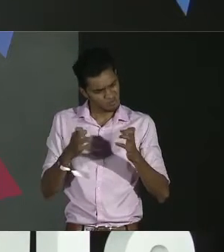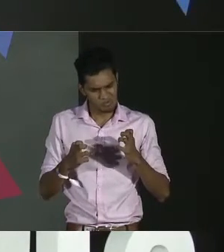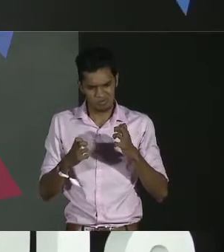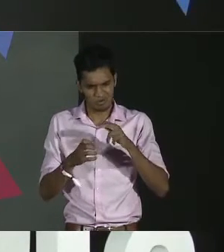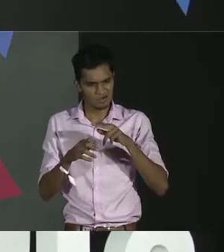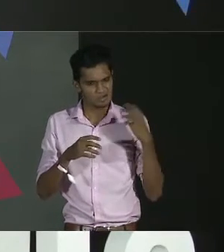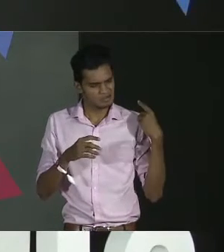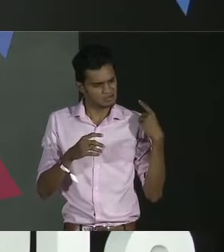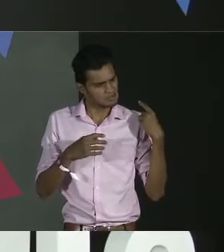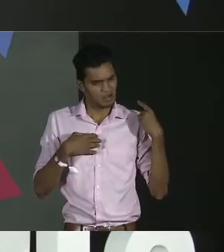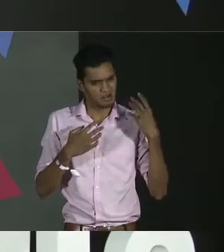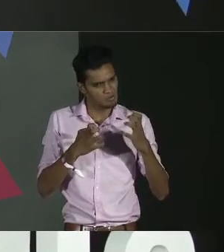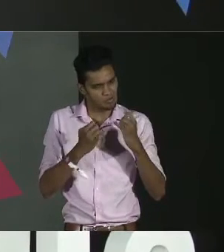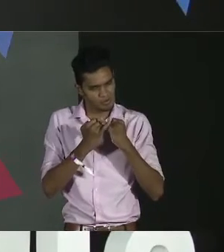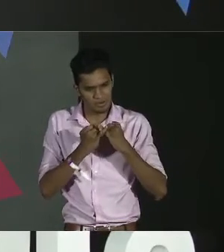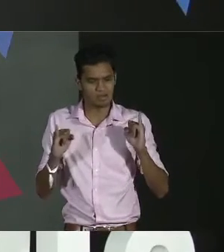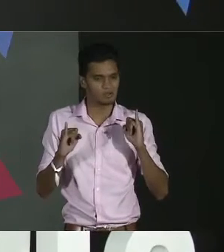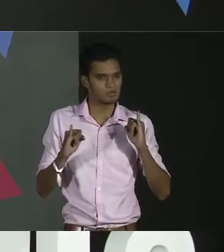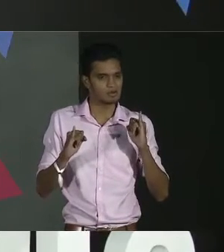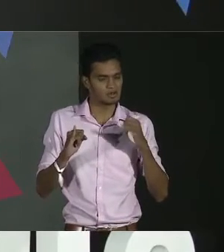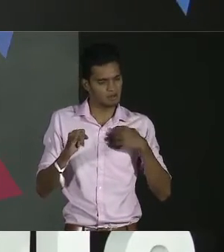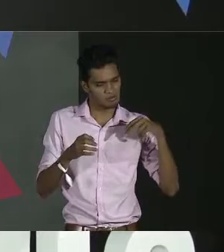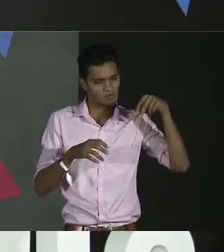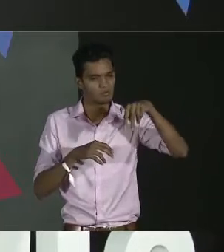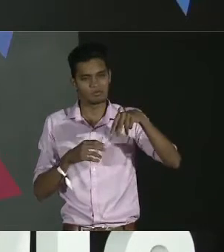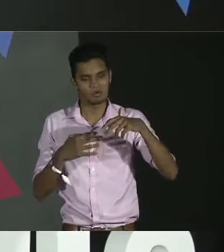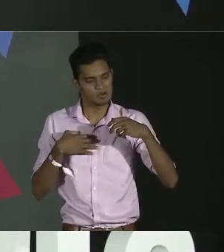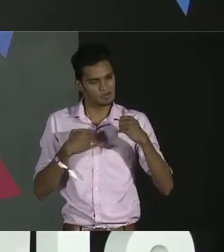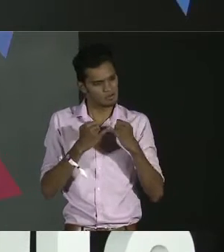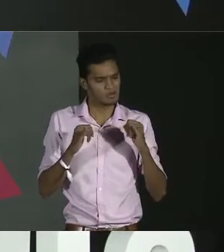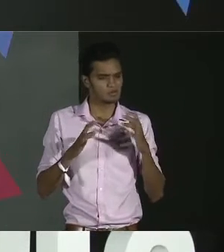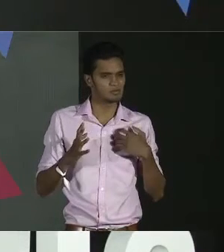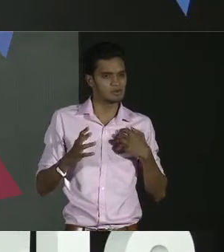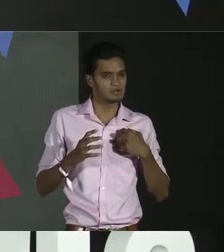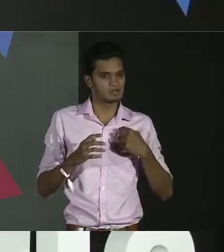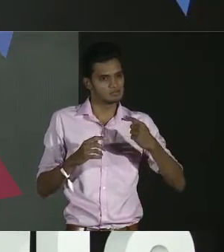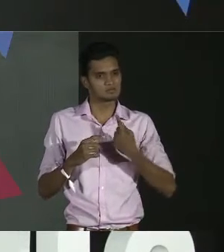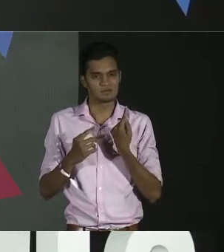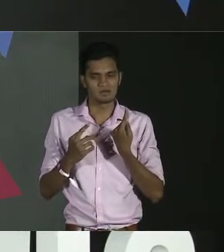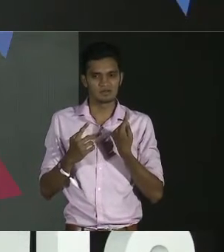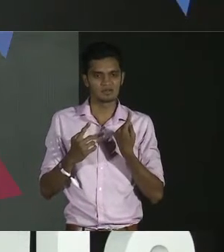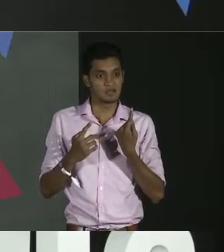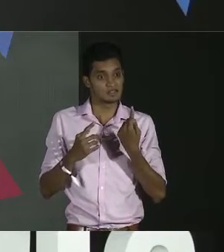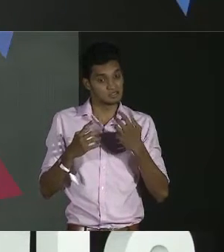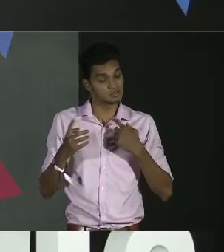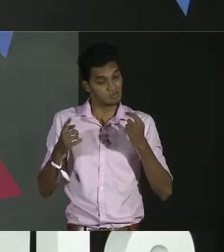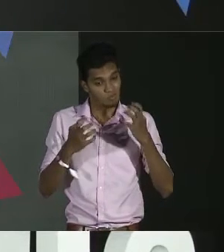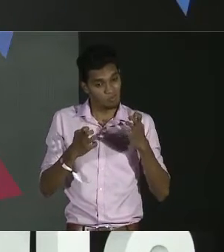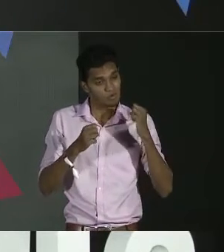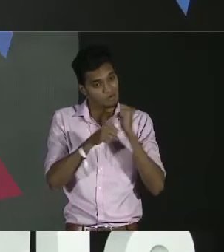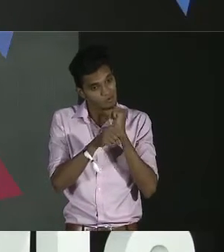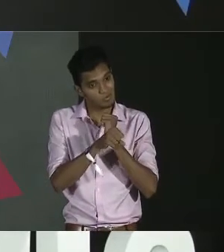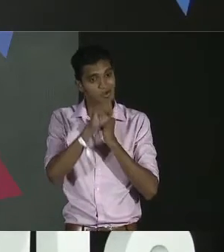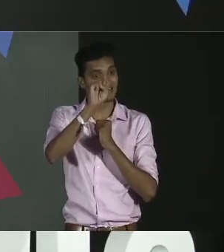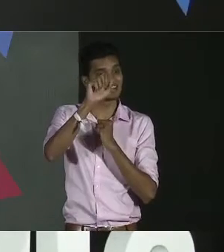to become independent again and become a valuable member of society. I wanted to get back to work at SAP.